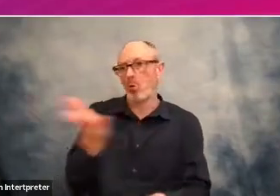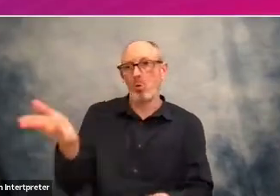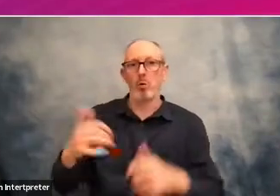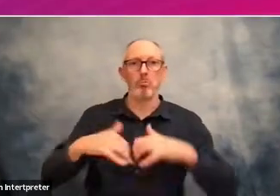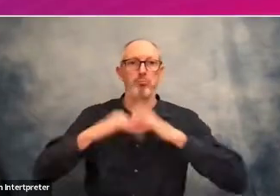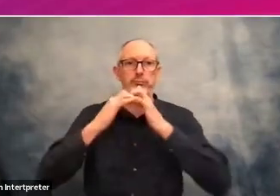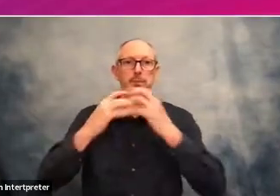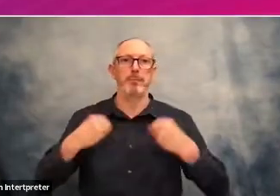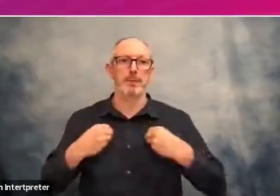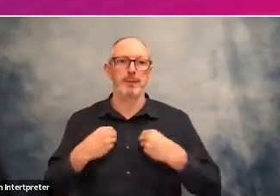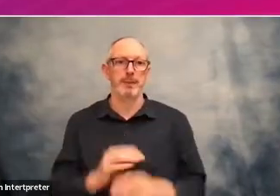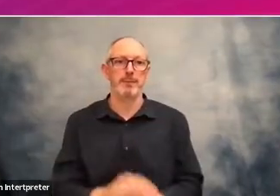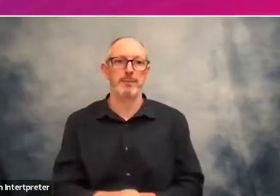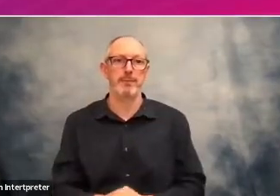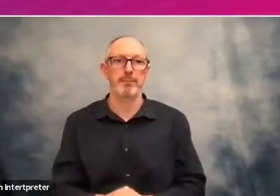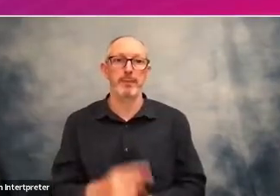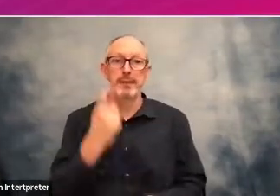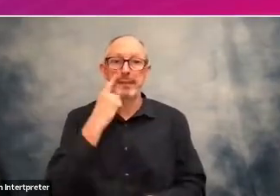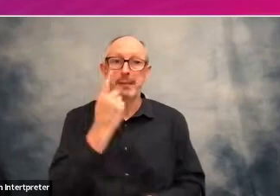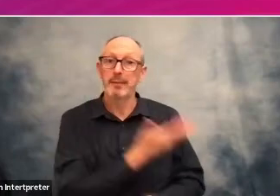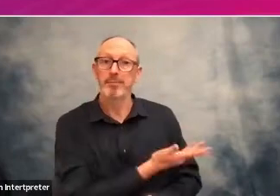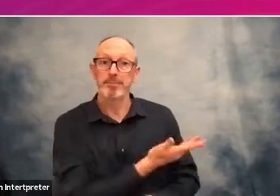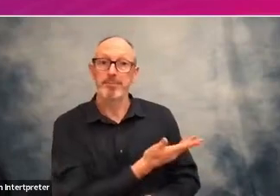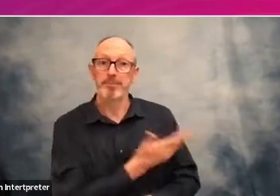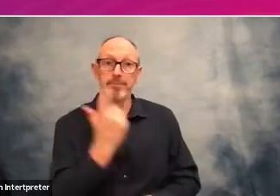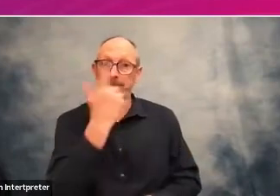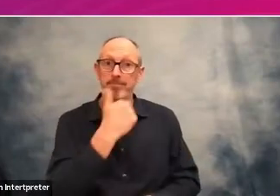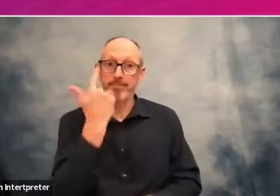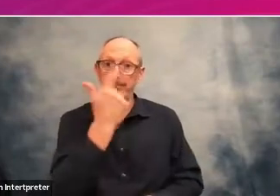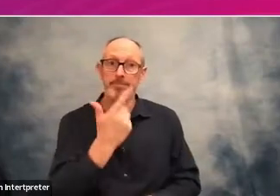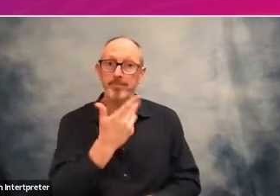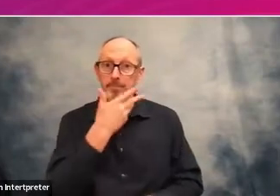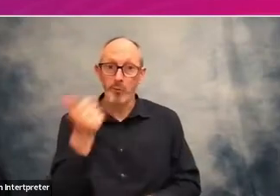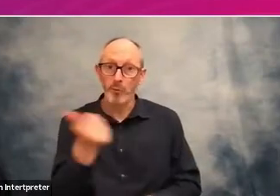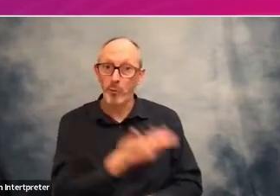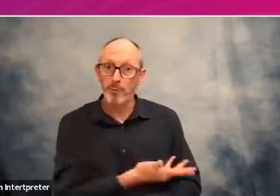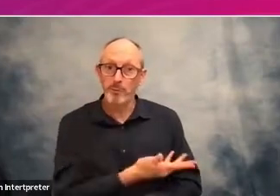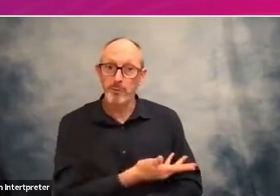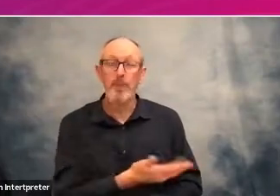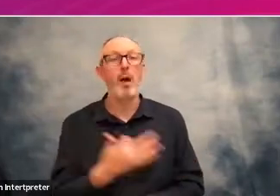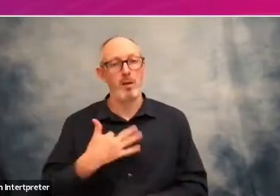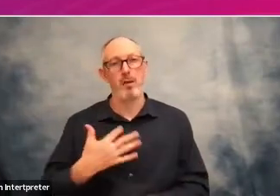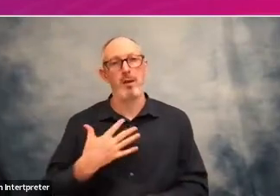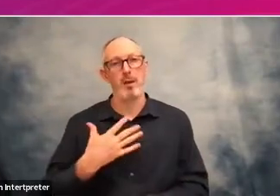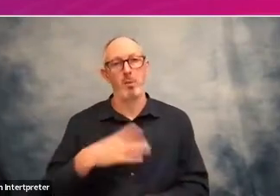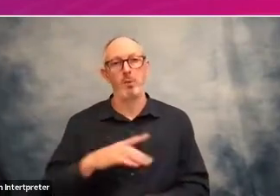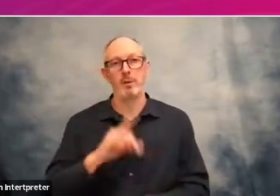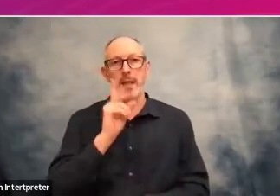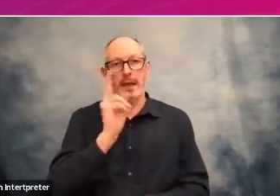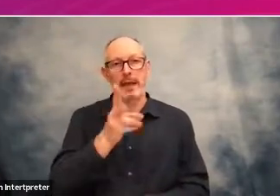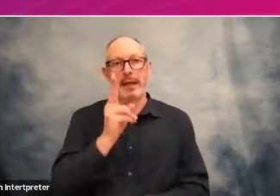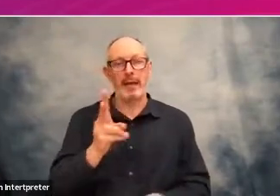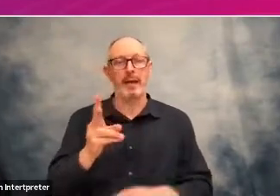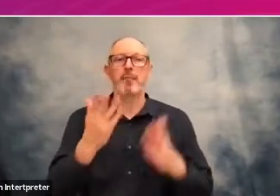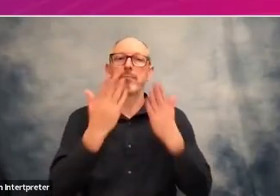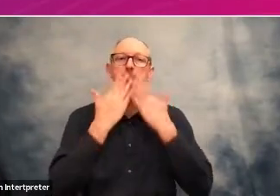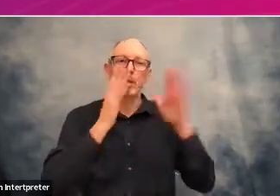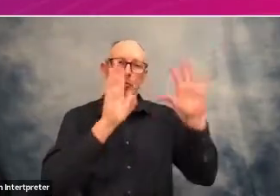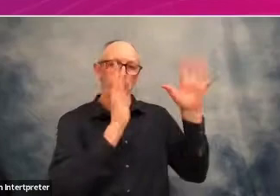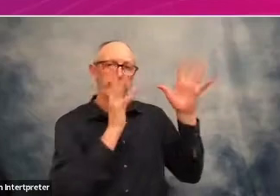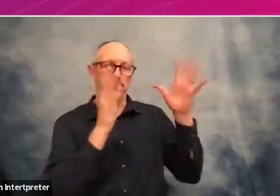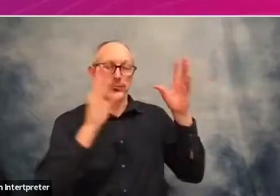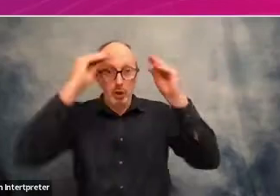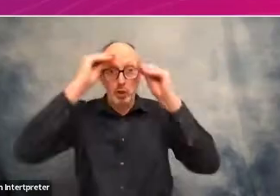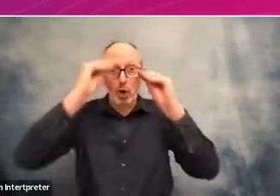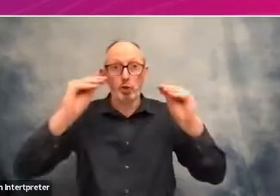And these beautiful faces. We mentioned them before, but I want to give another huge shout out to our coaches. Thank you. Every